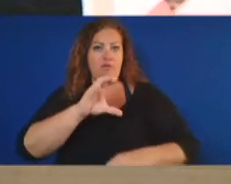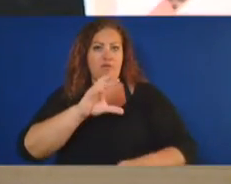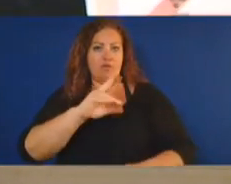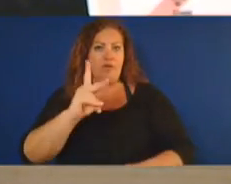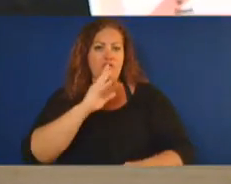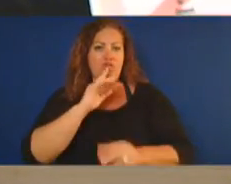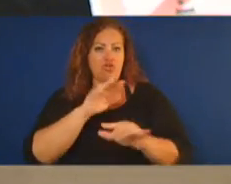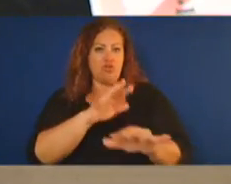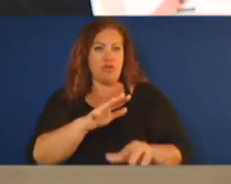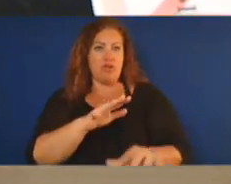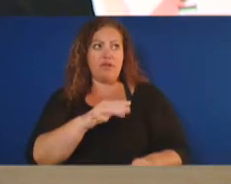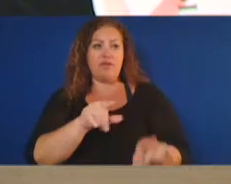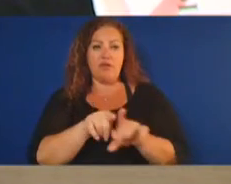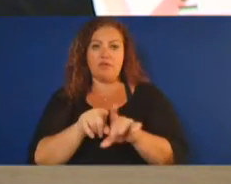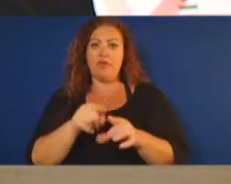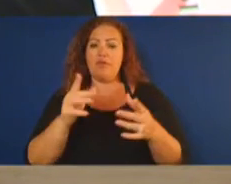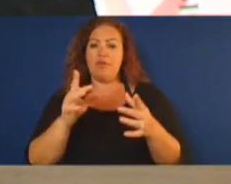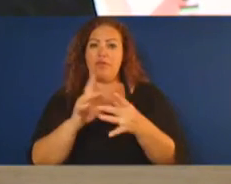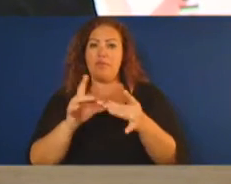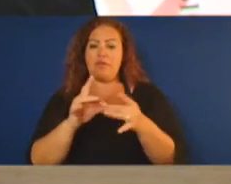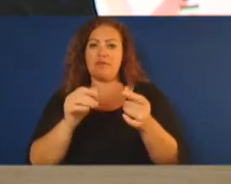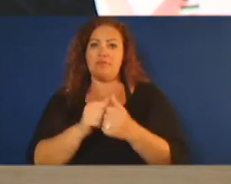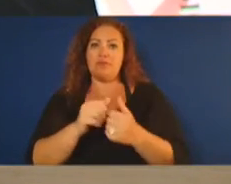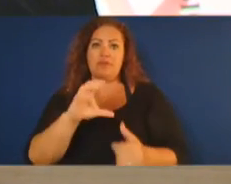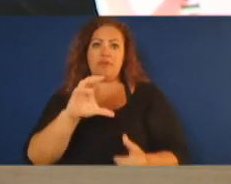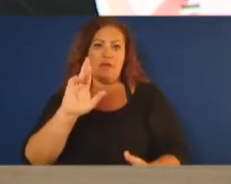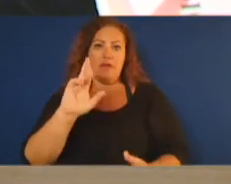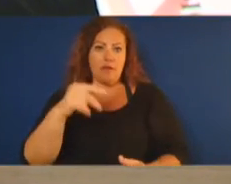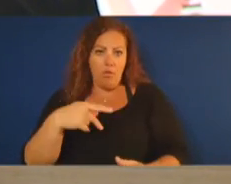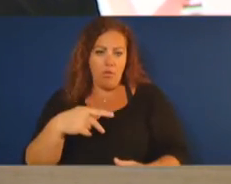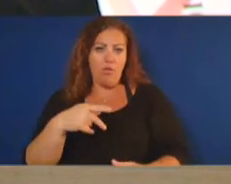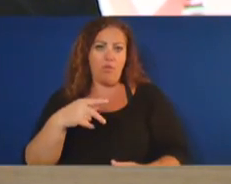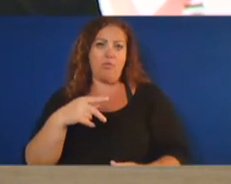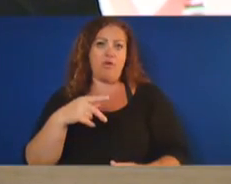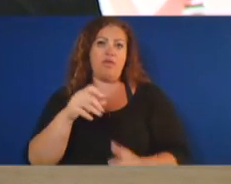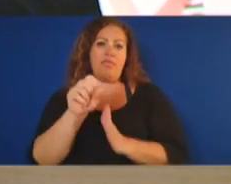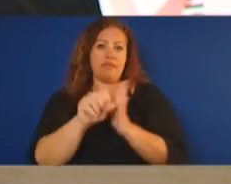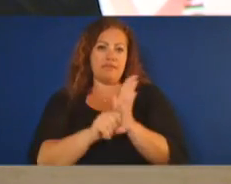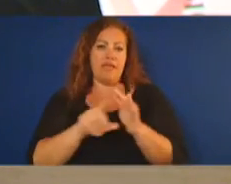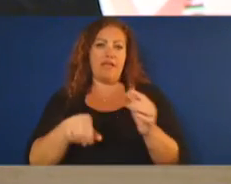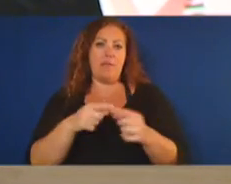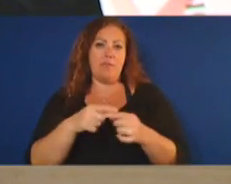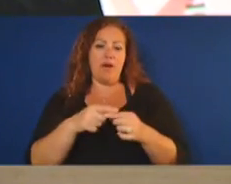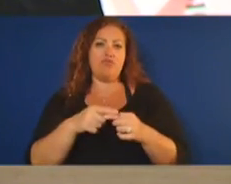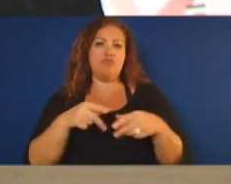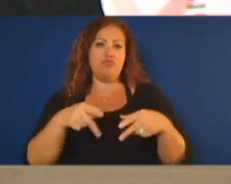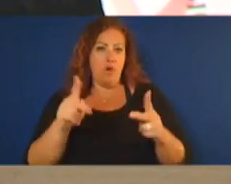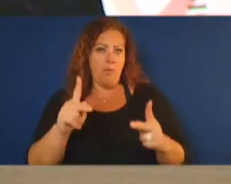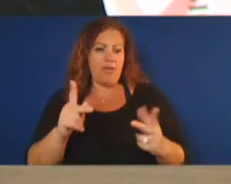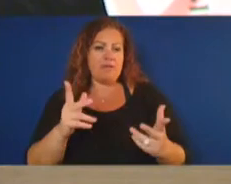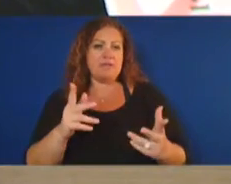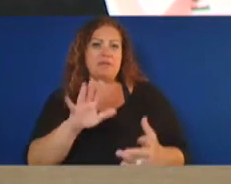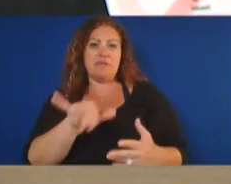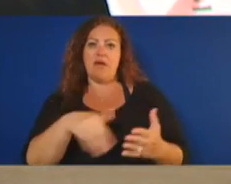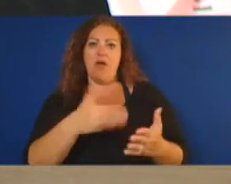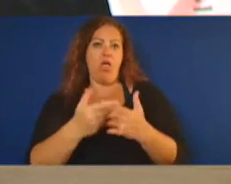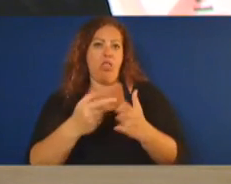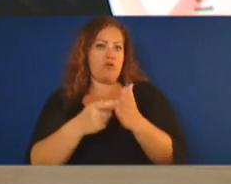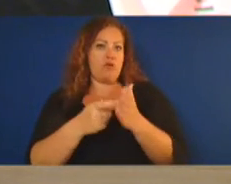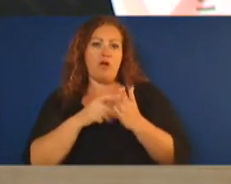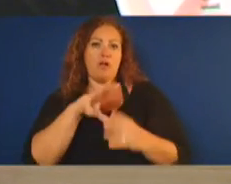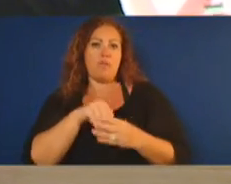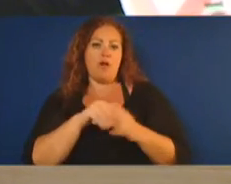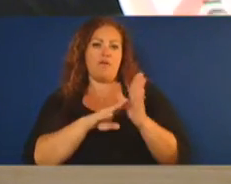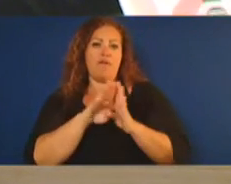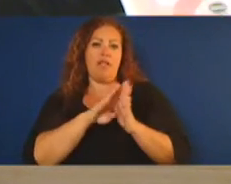already been in contact with the core the state regarding stream disturbance permits uh so those are things that are all required as a part of the development